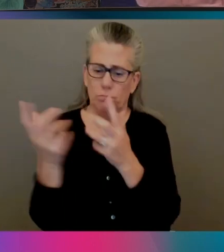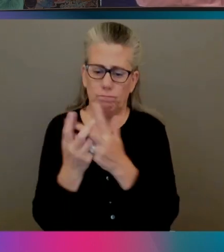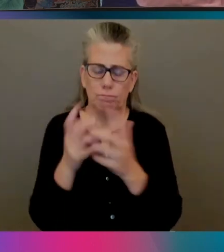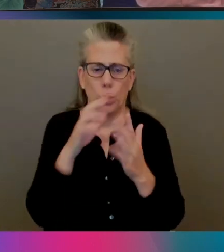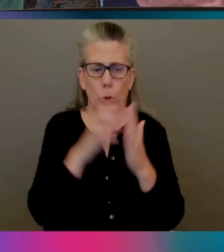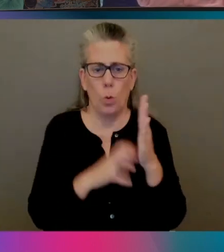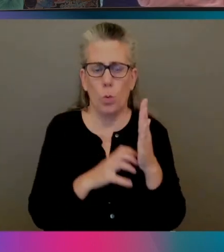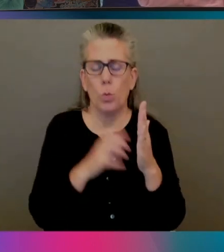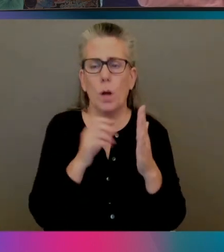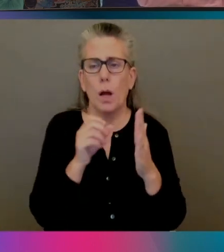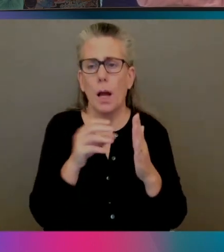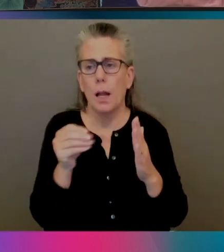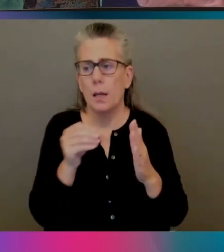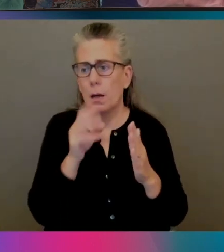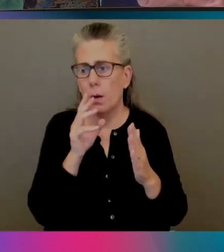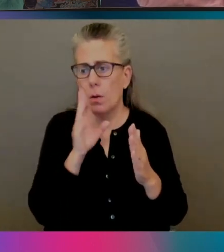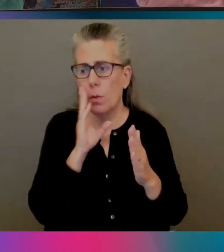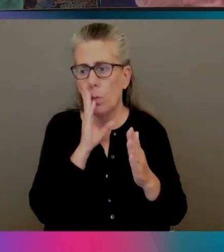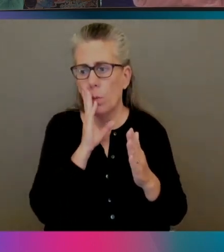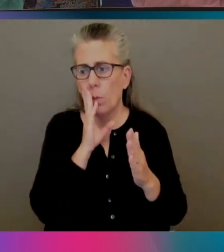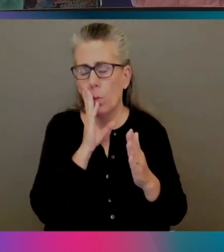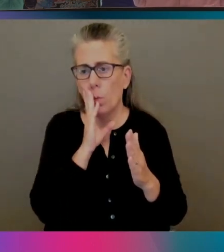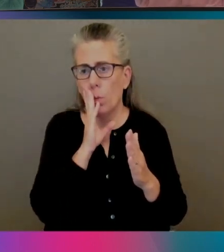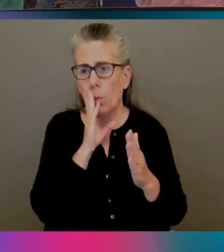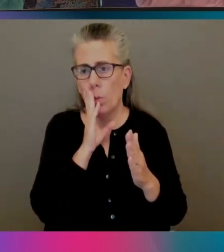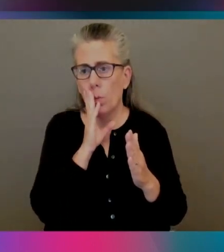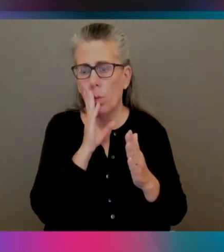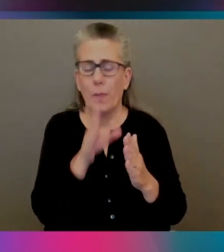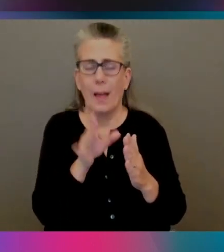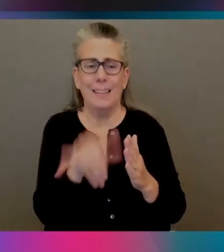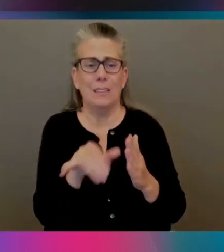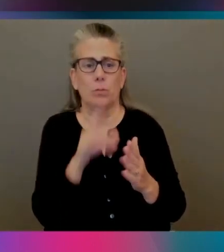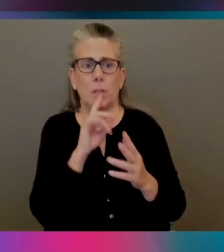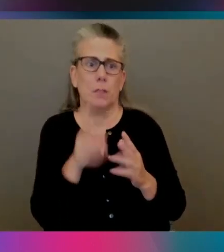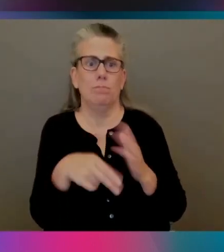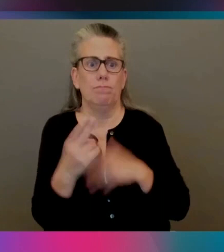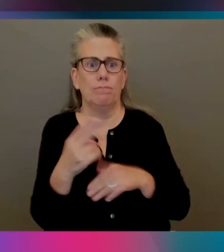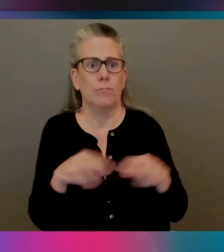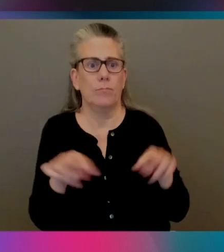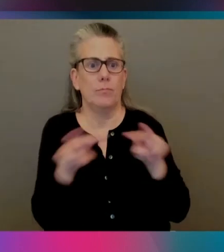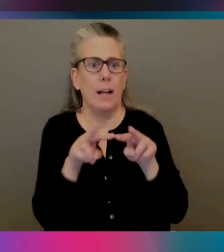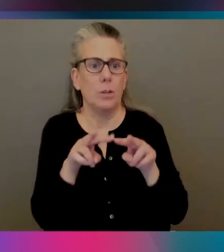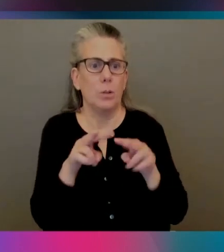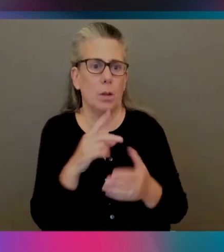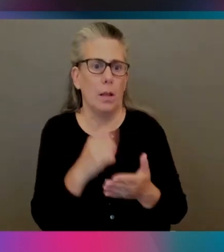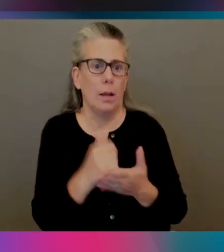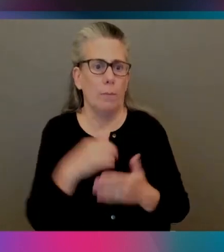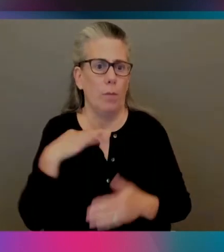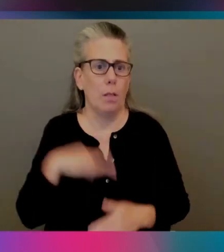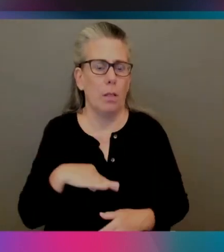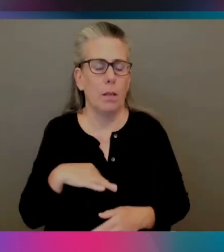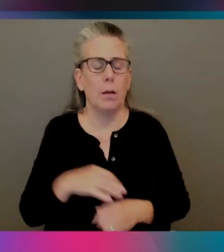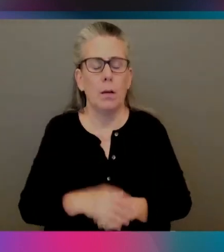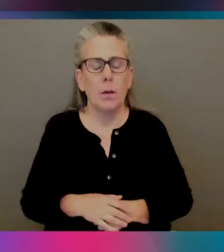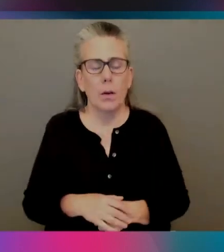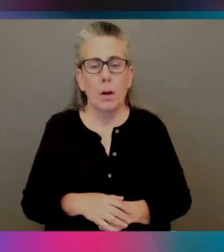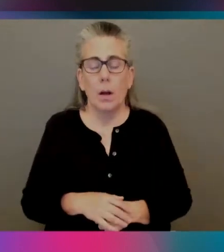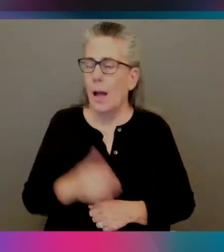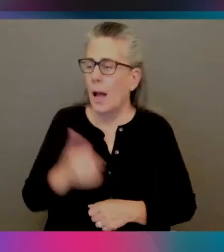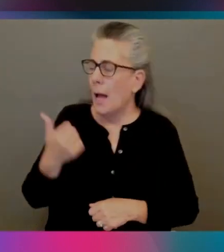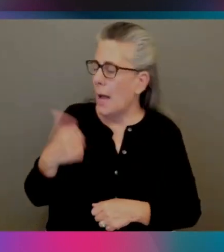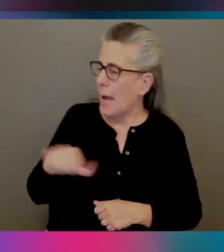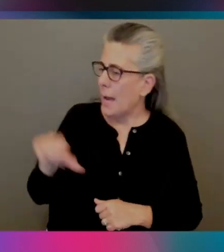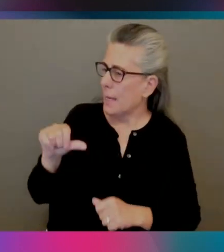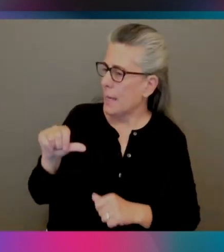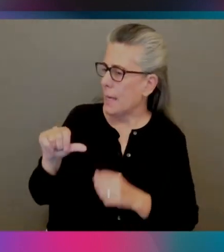it. Right. That's very valuable, at least I think. Yeah. Anything to call out about adding AI into the